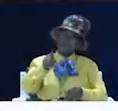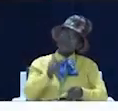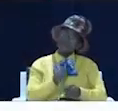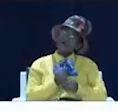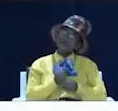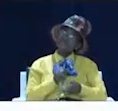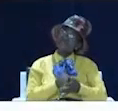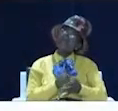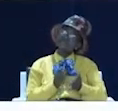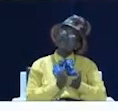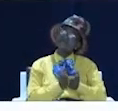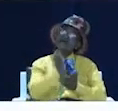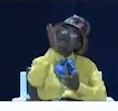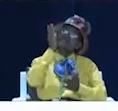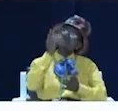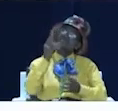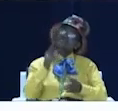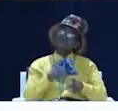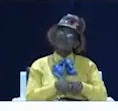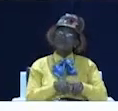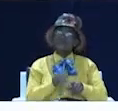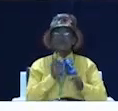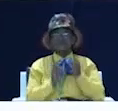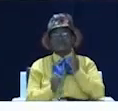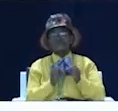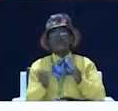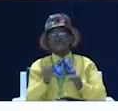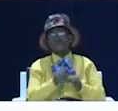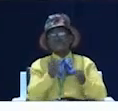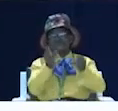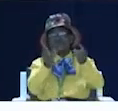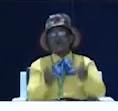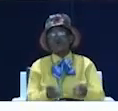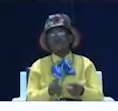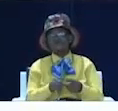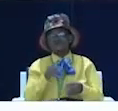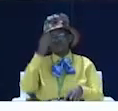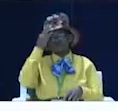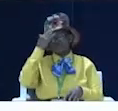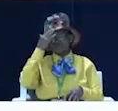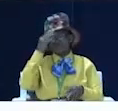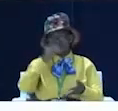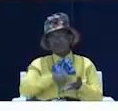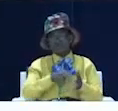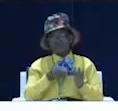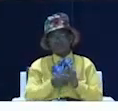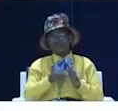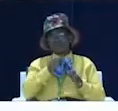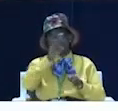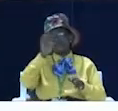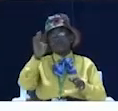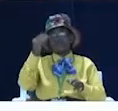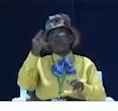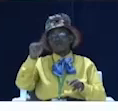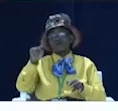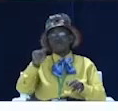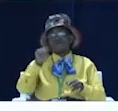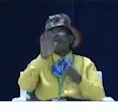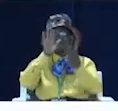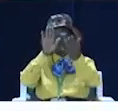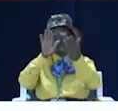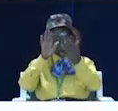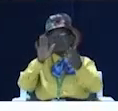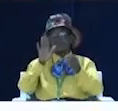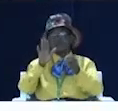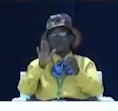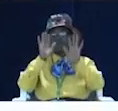So if you want to know the meaning of wonderful, we need to say, wait a minute, what was